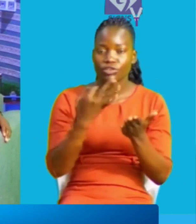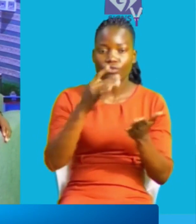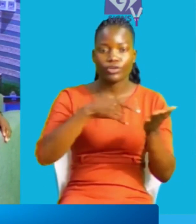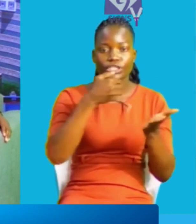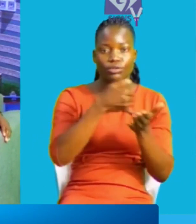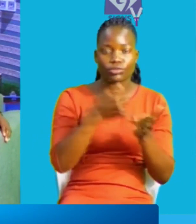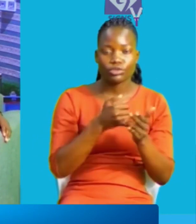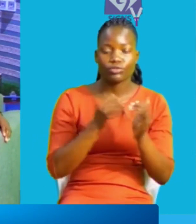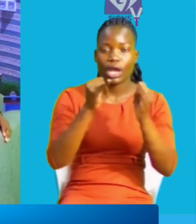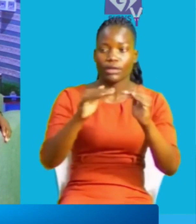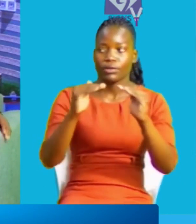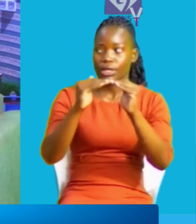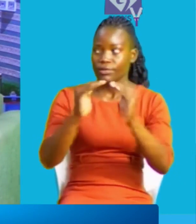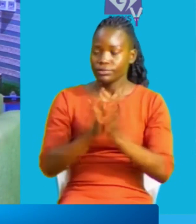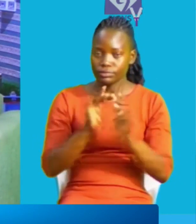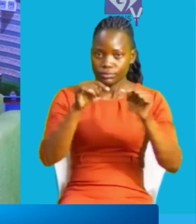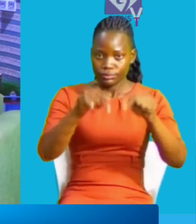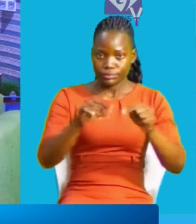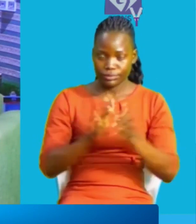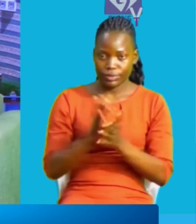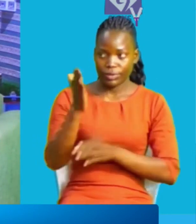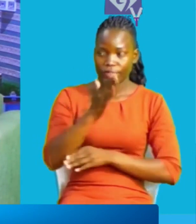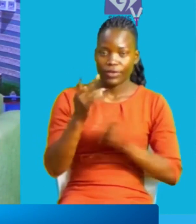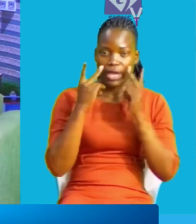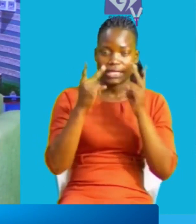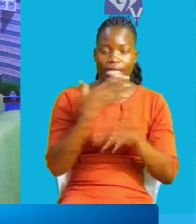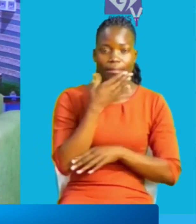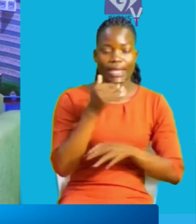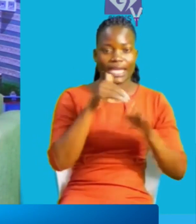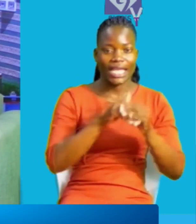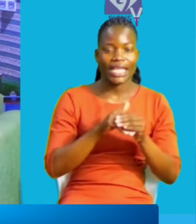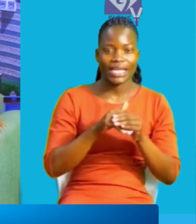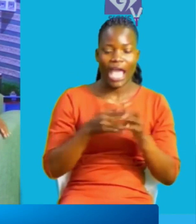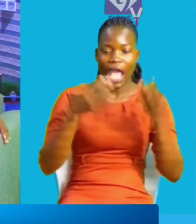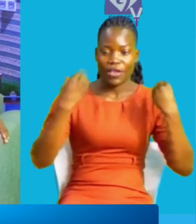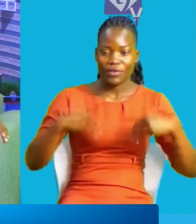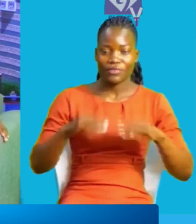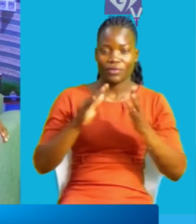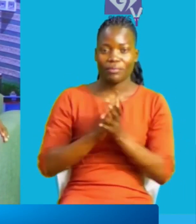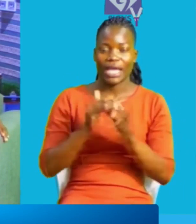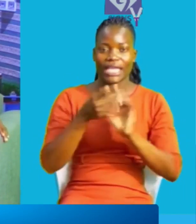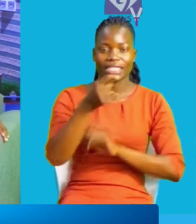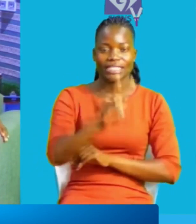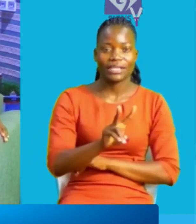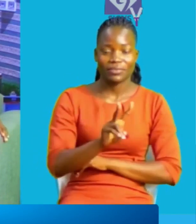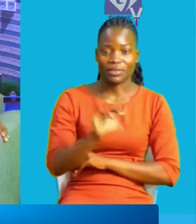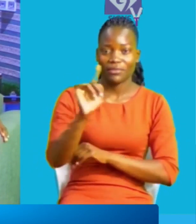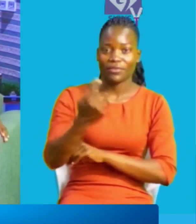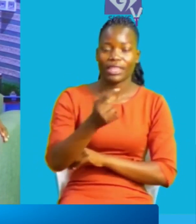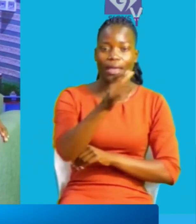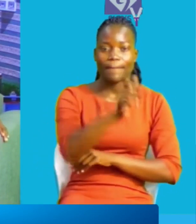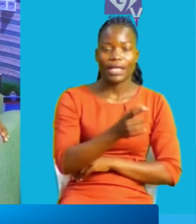level. Today, probably you've never seen men in uniform on TV. Probably he is the first that you're going to be seeing on